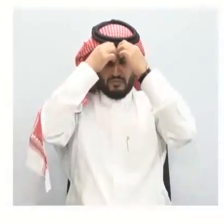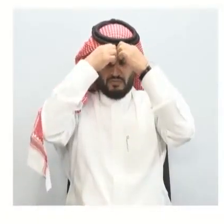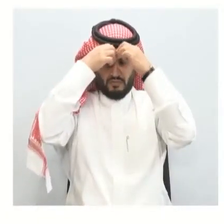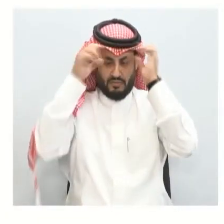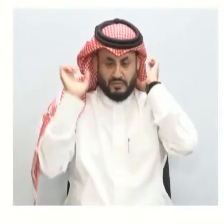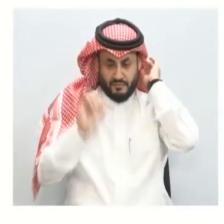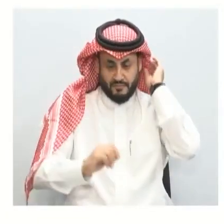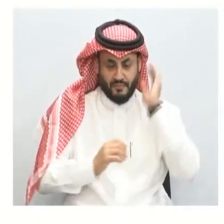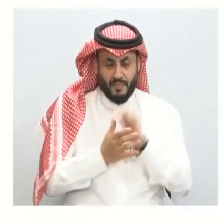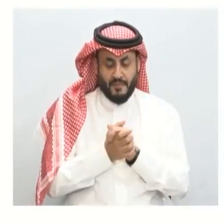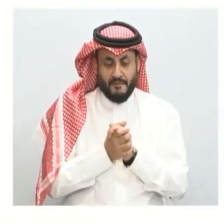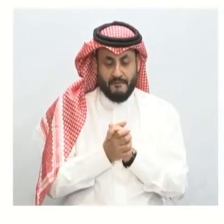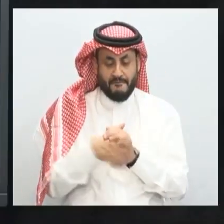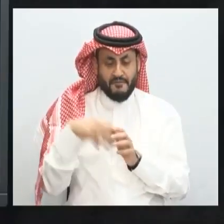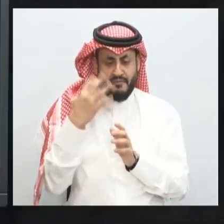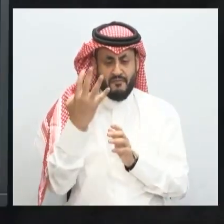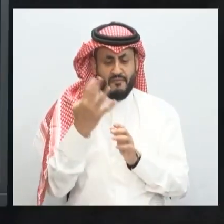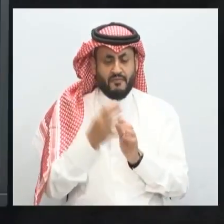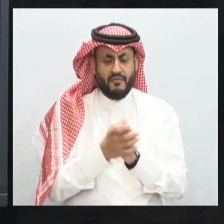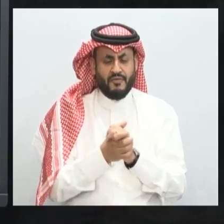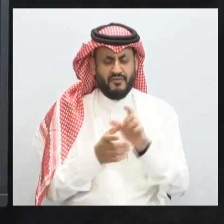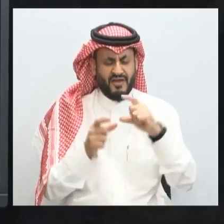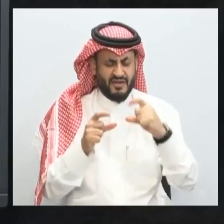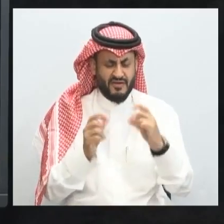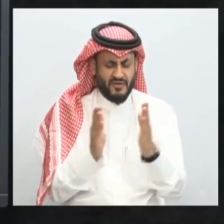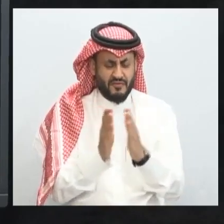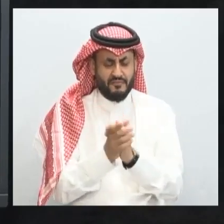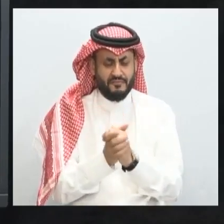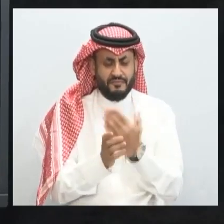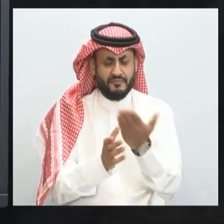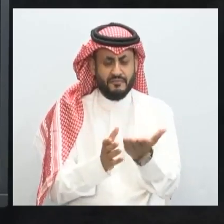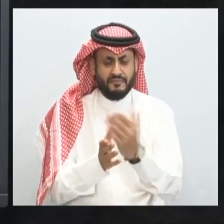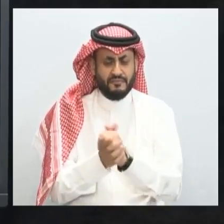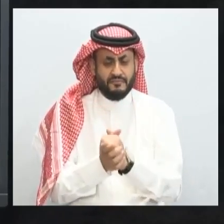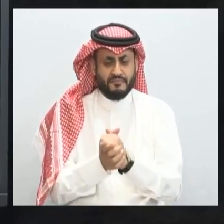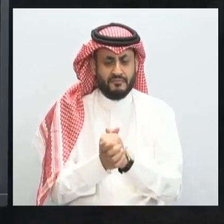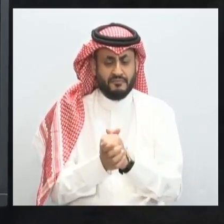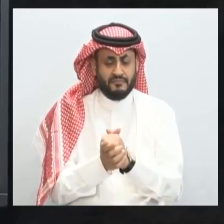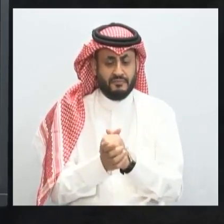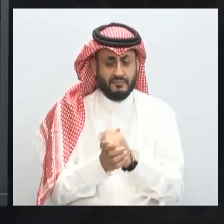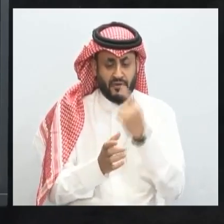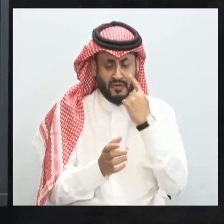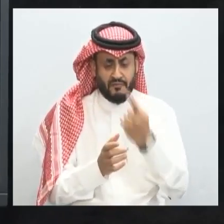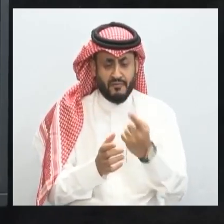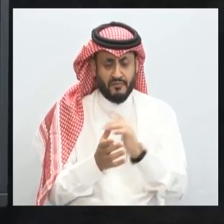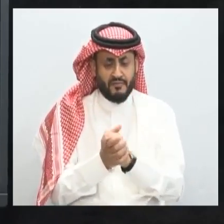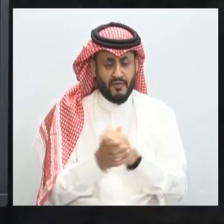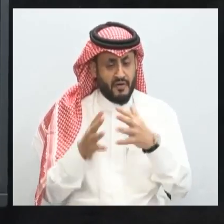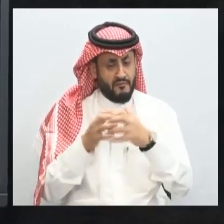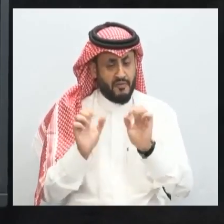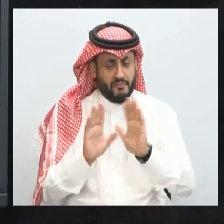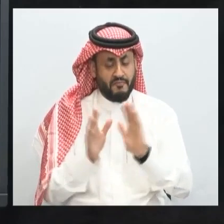We have the fourth part. Now, this is a rather short part here. And let's see what we have here. We are going to also look for